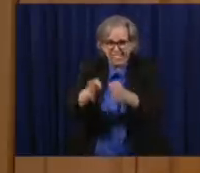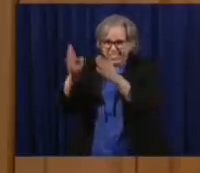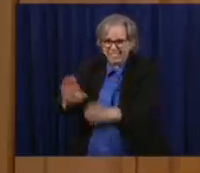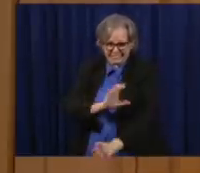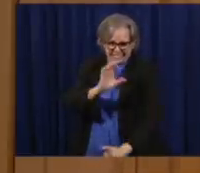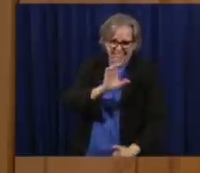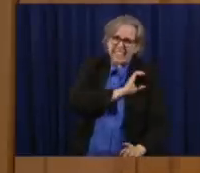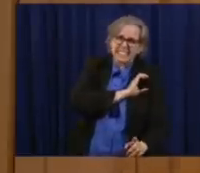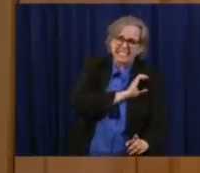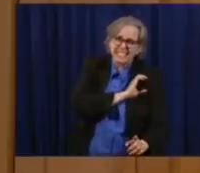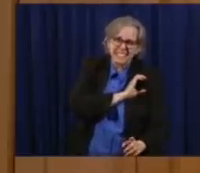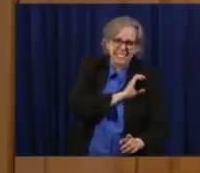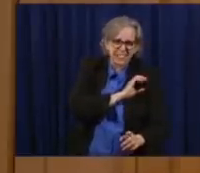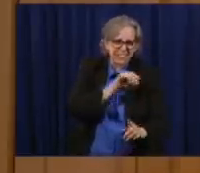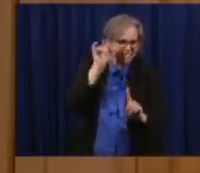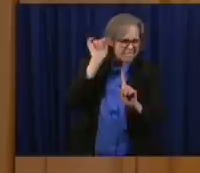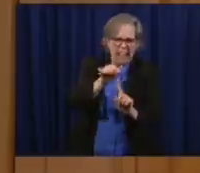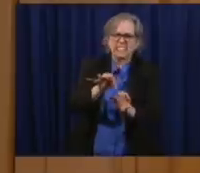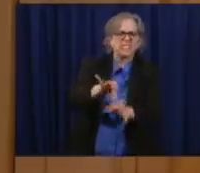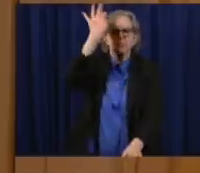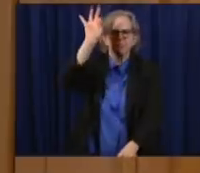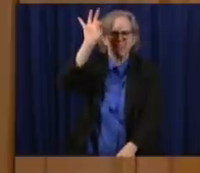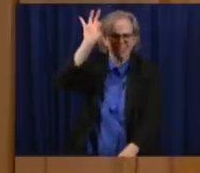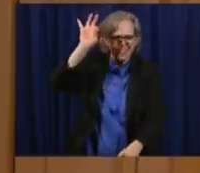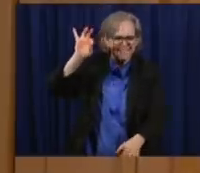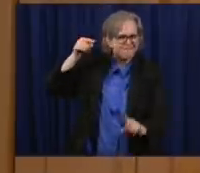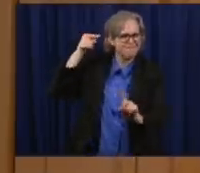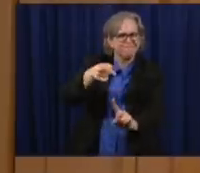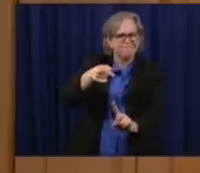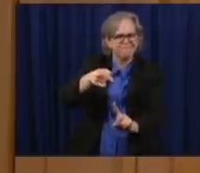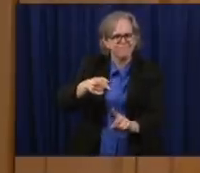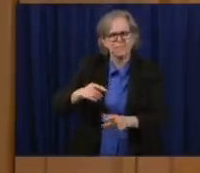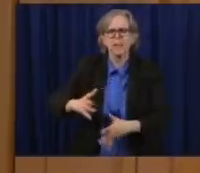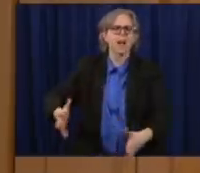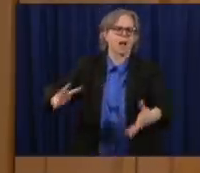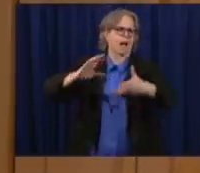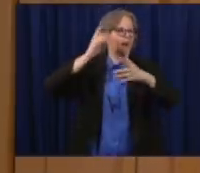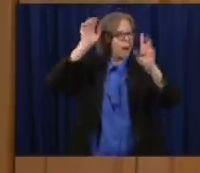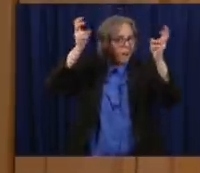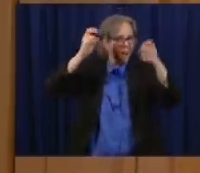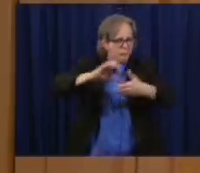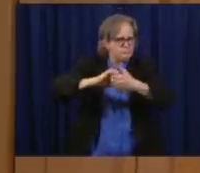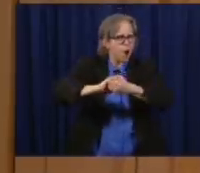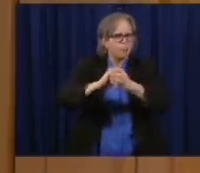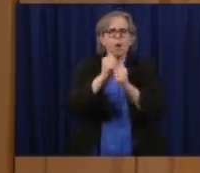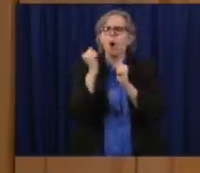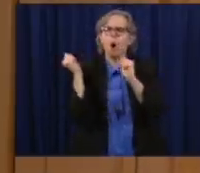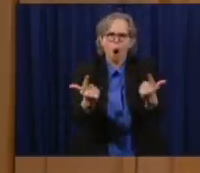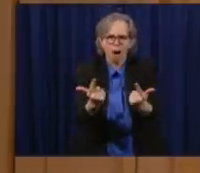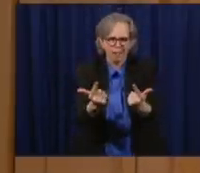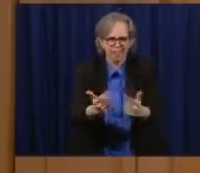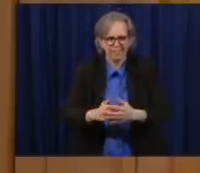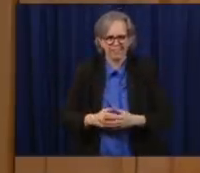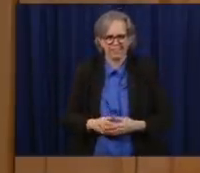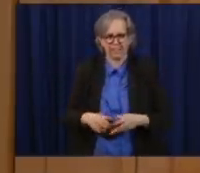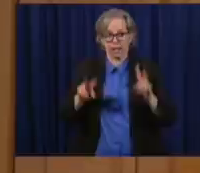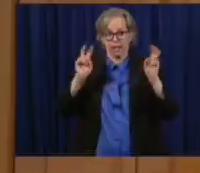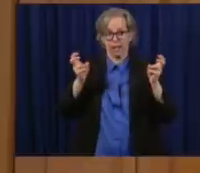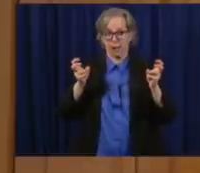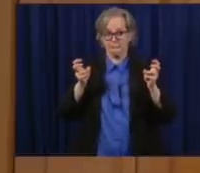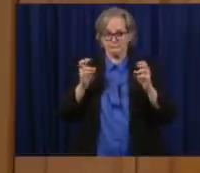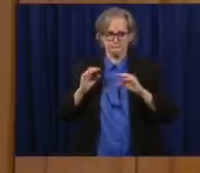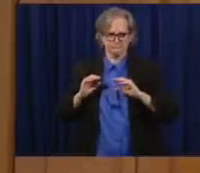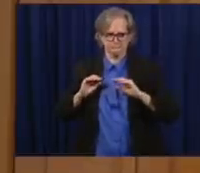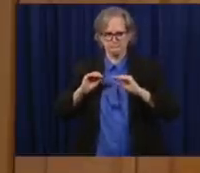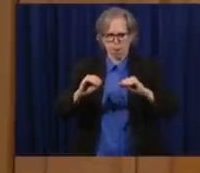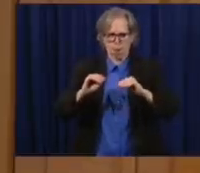That's what that spirit is about. It really is that partnership of all of us that can move mountains. And, when